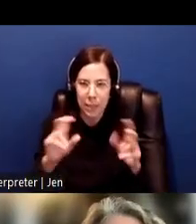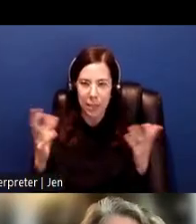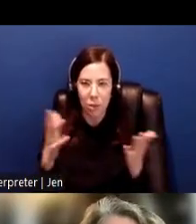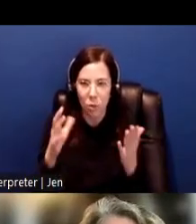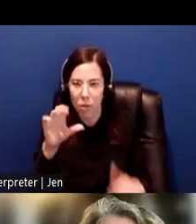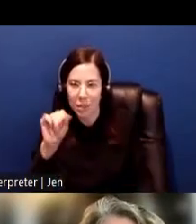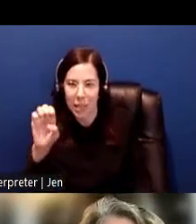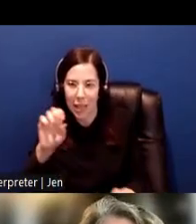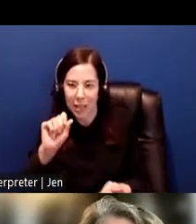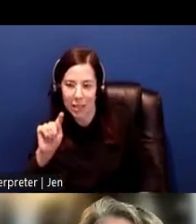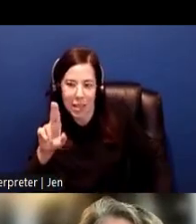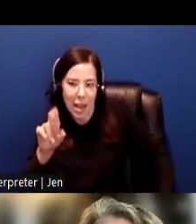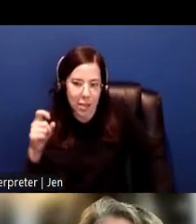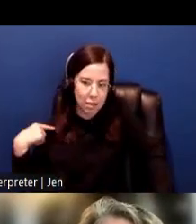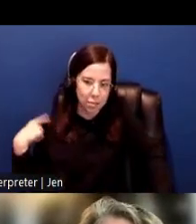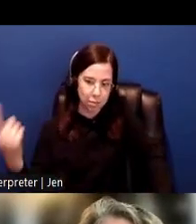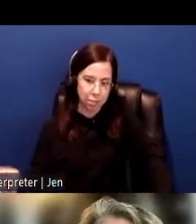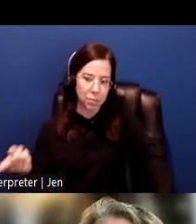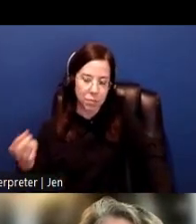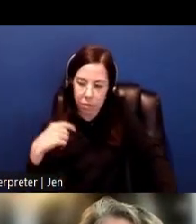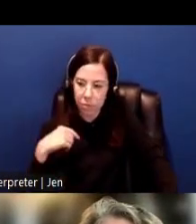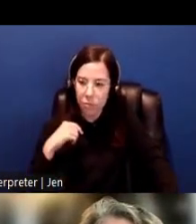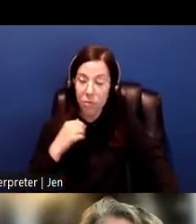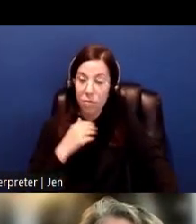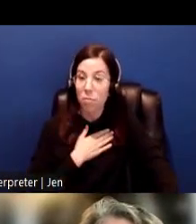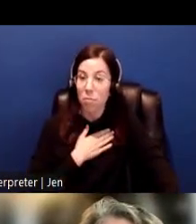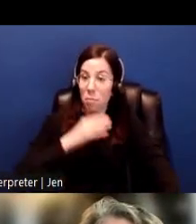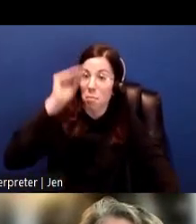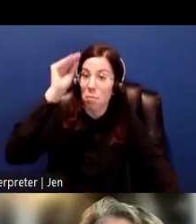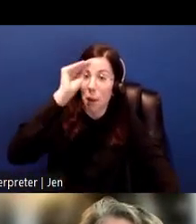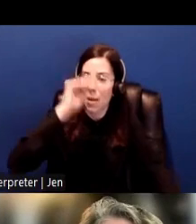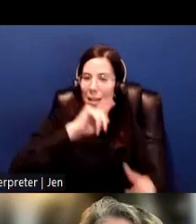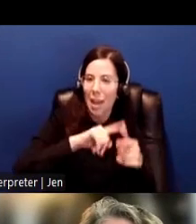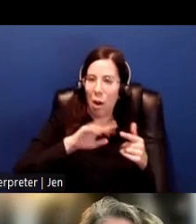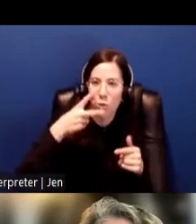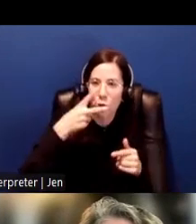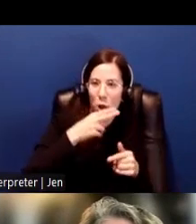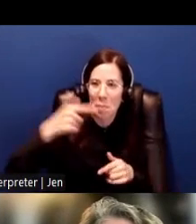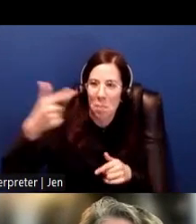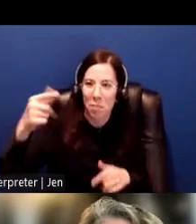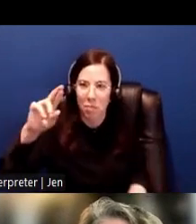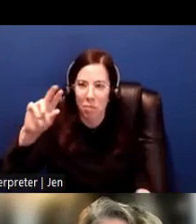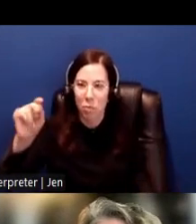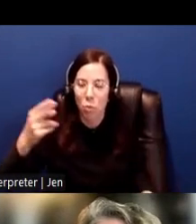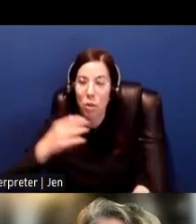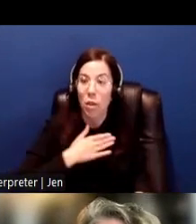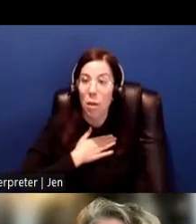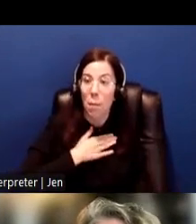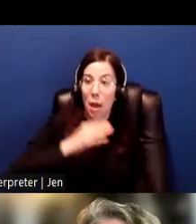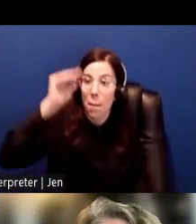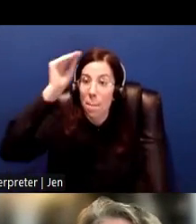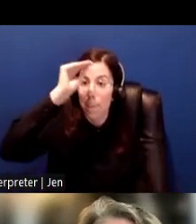status is. You're not, in my opinion, and then I'll shut up and let Ruth talk. In my opinion, in this initial